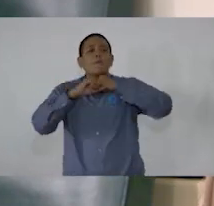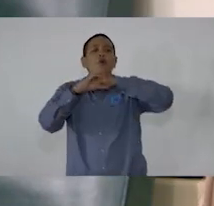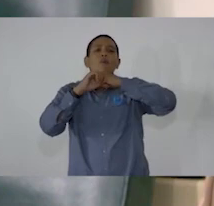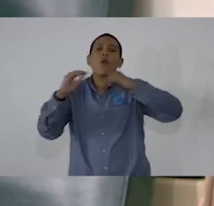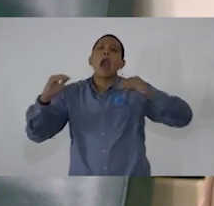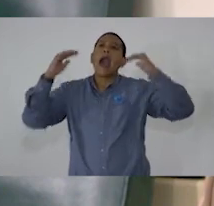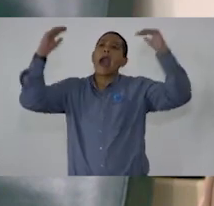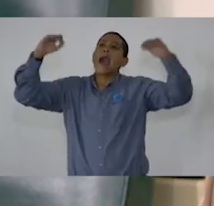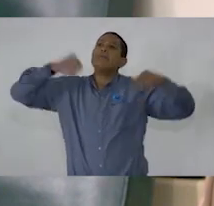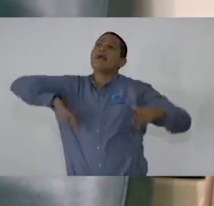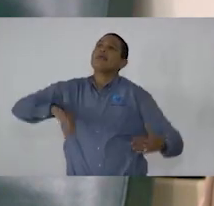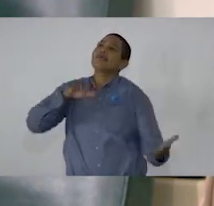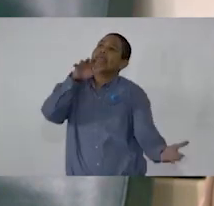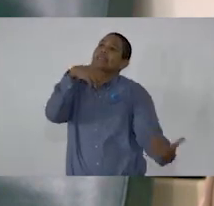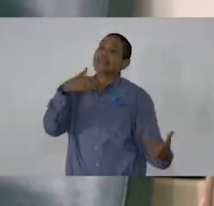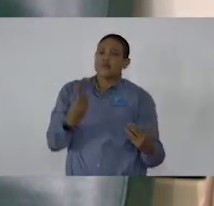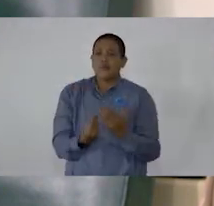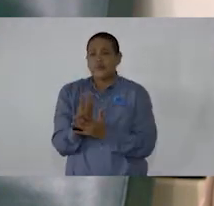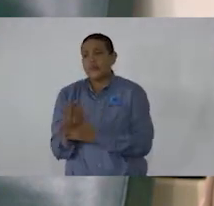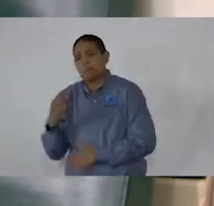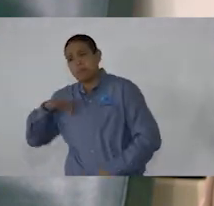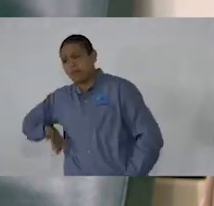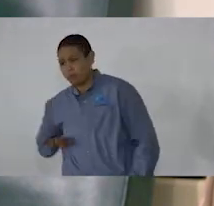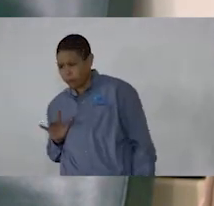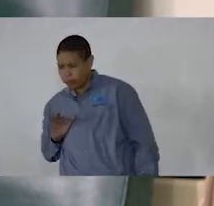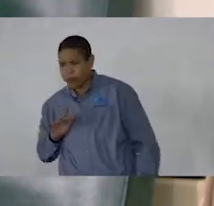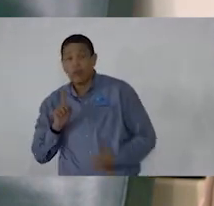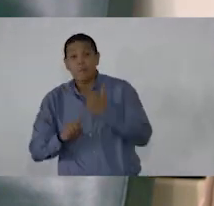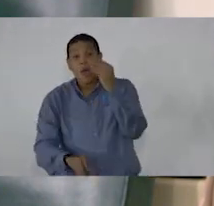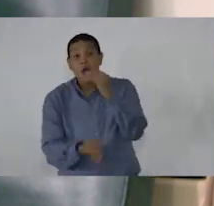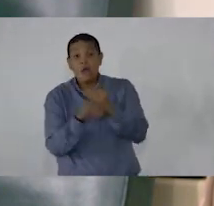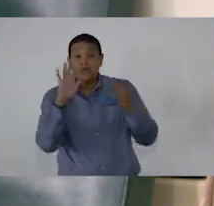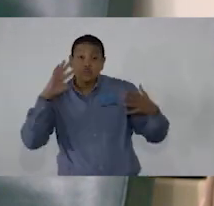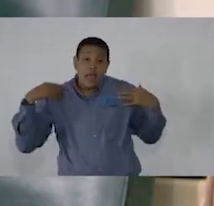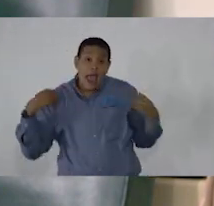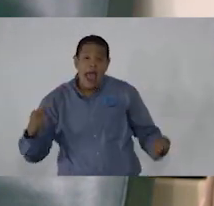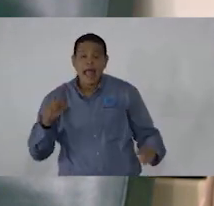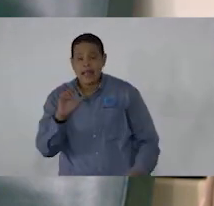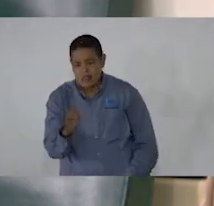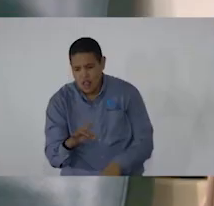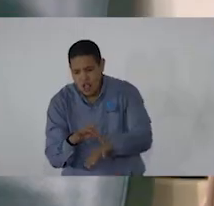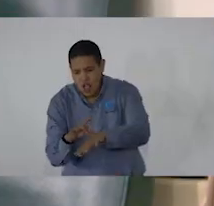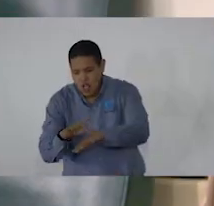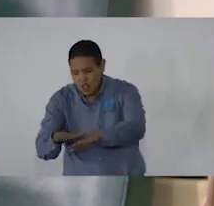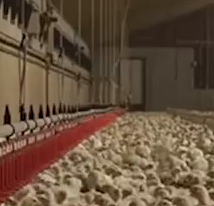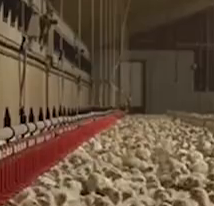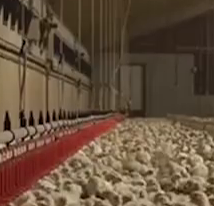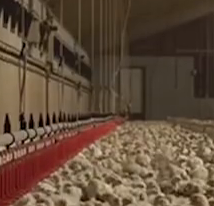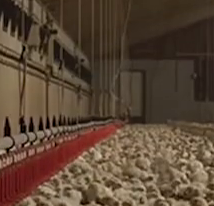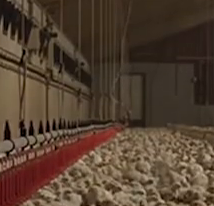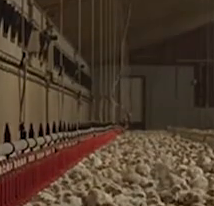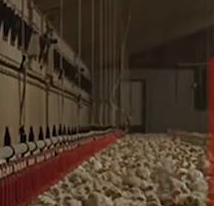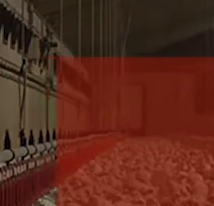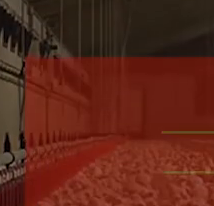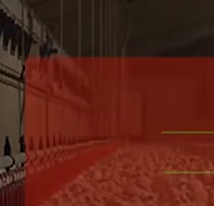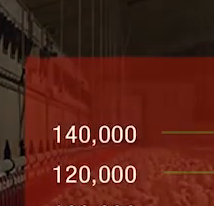yields of agricultural crops and also healthier soil structure.